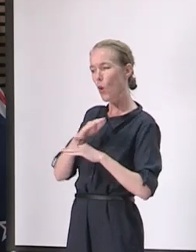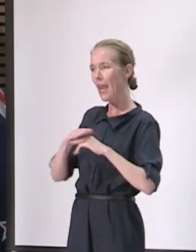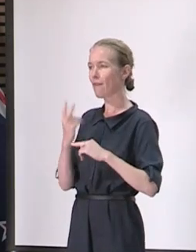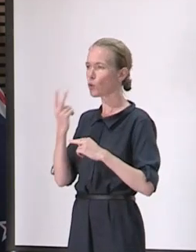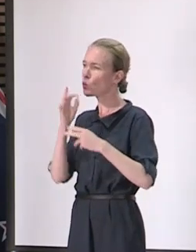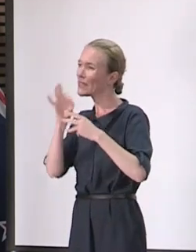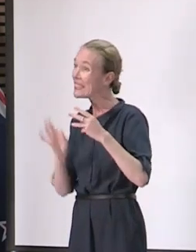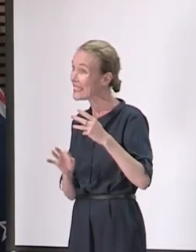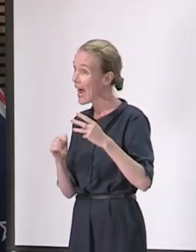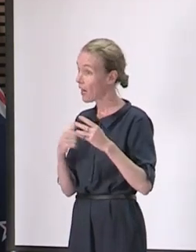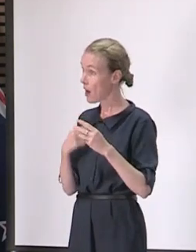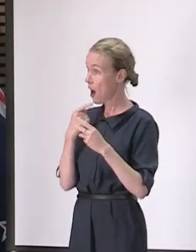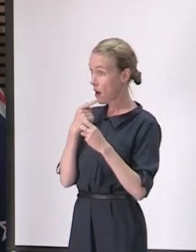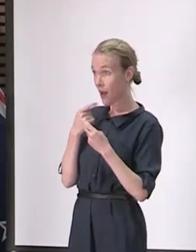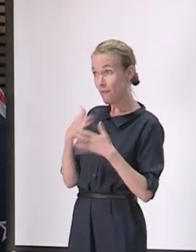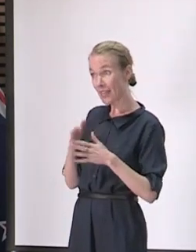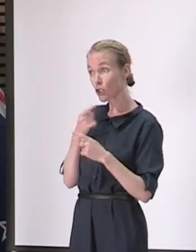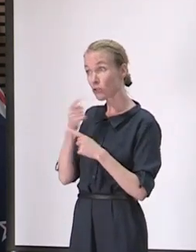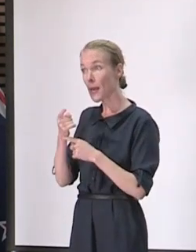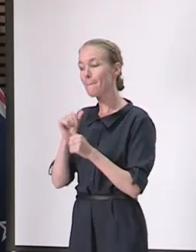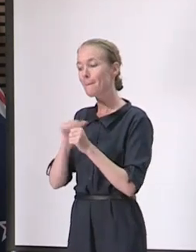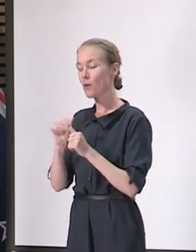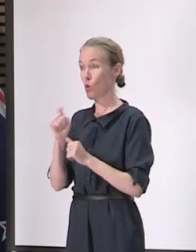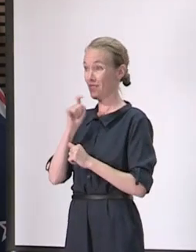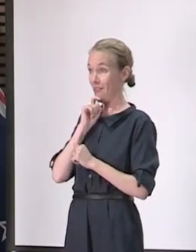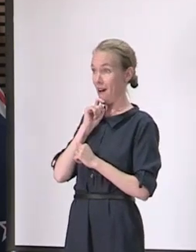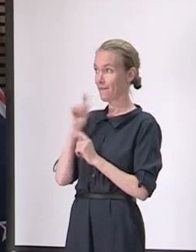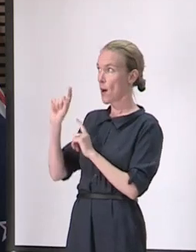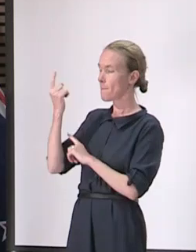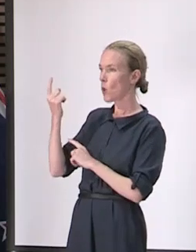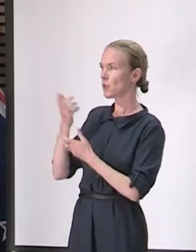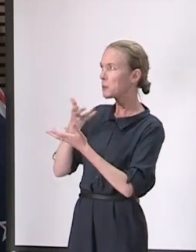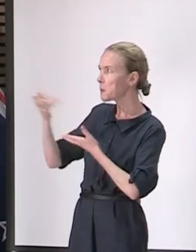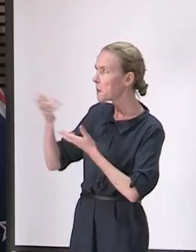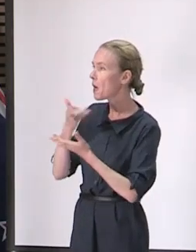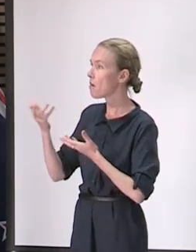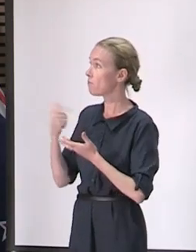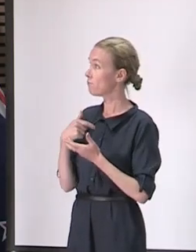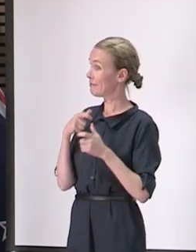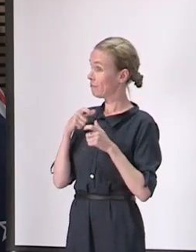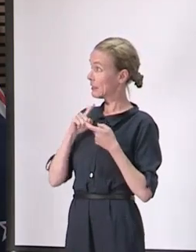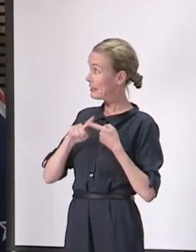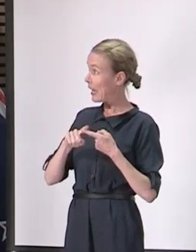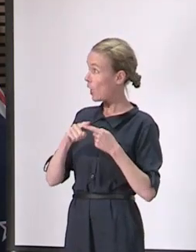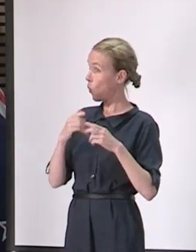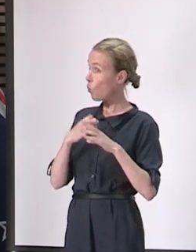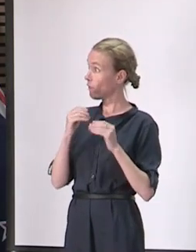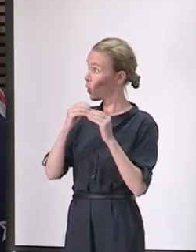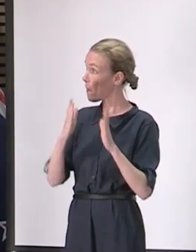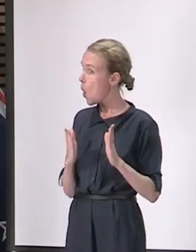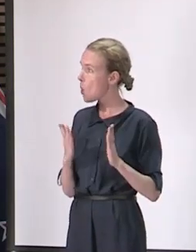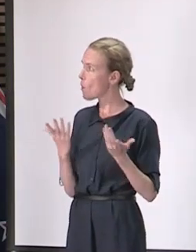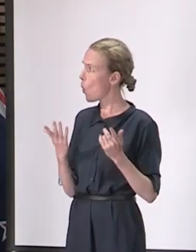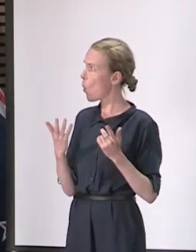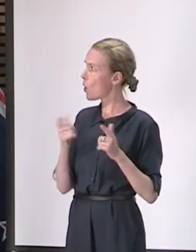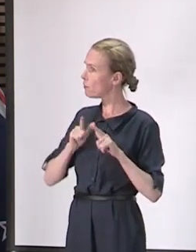have conversations with their employers around whether or not they'll continue working from home or whether they'll be coming into their place of work. And